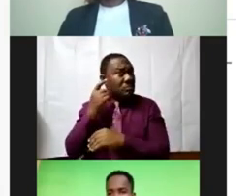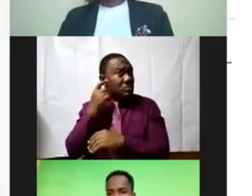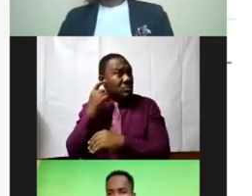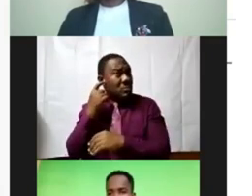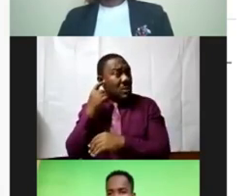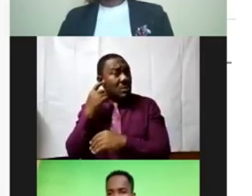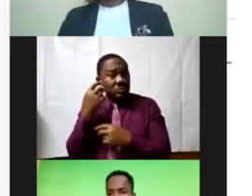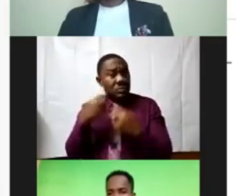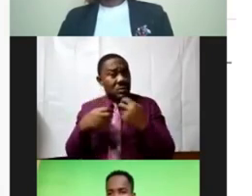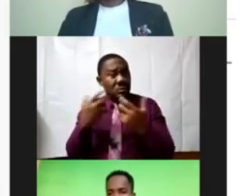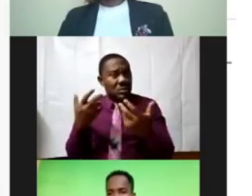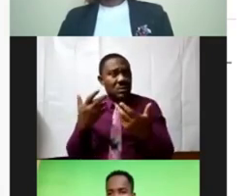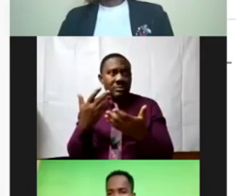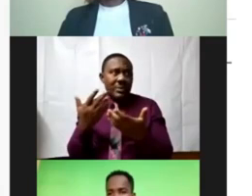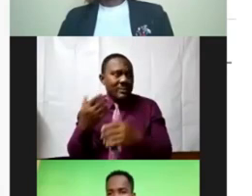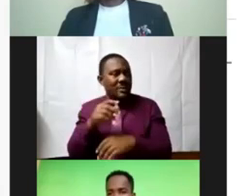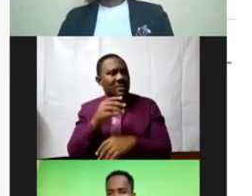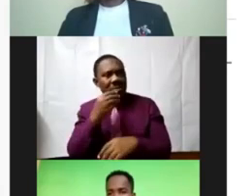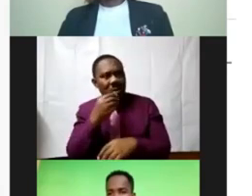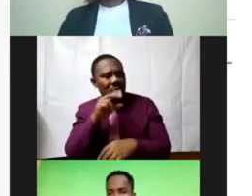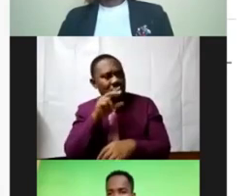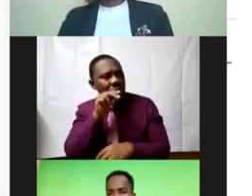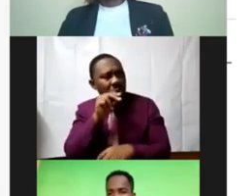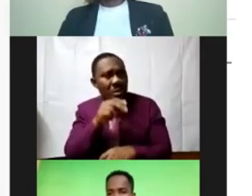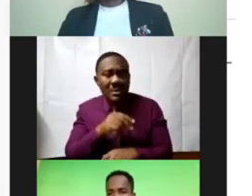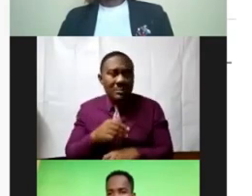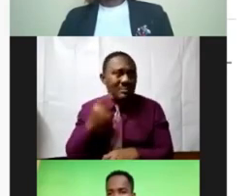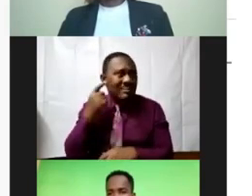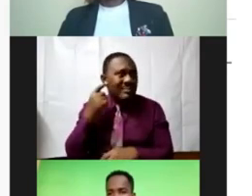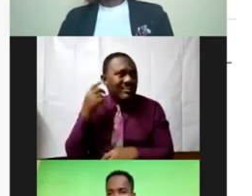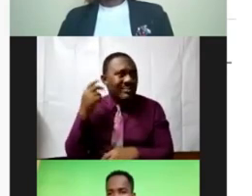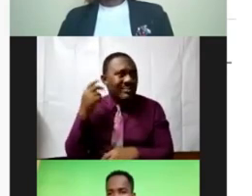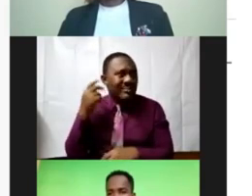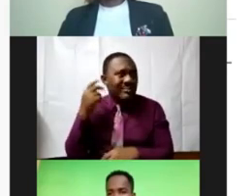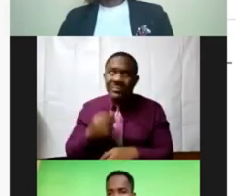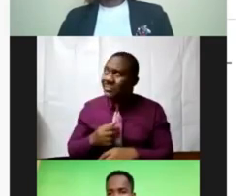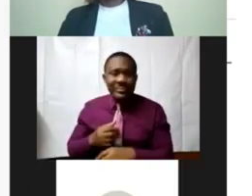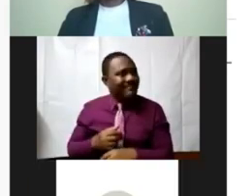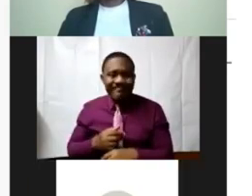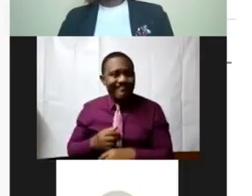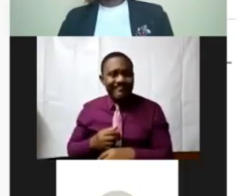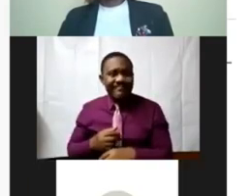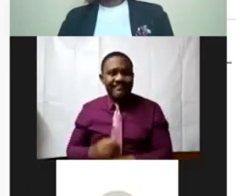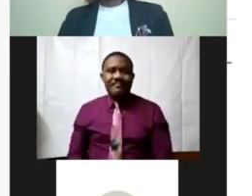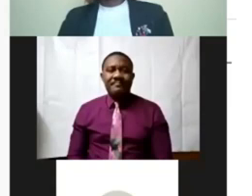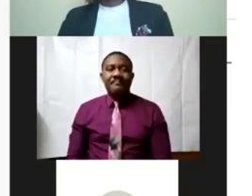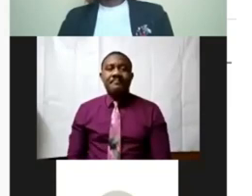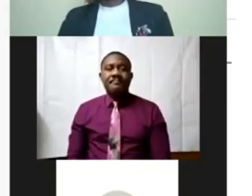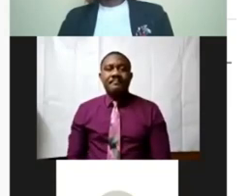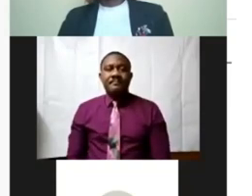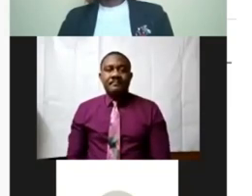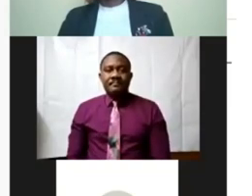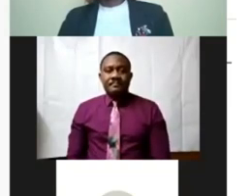normally don't respond to instruction on the first hearing of it. And the